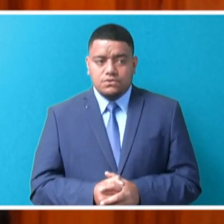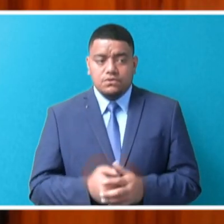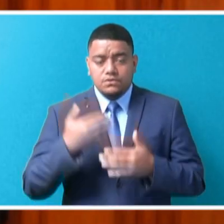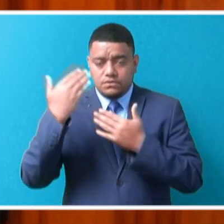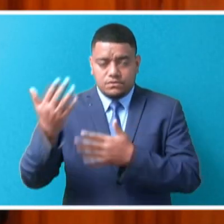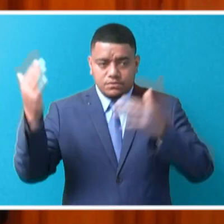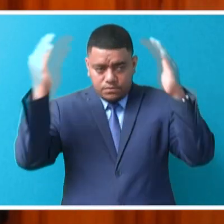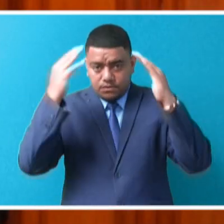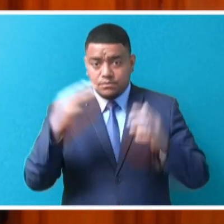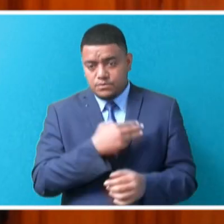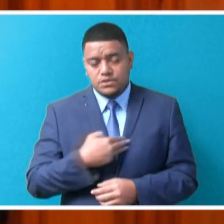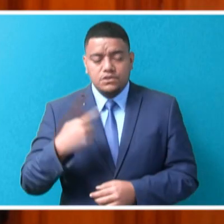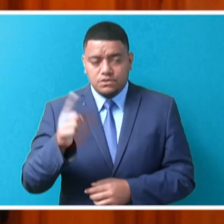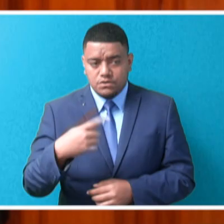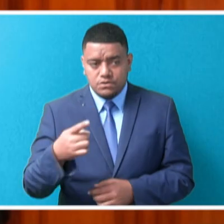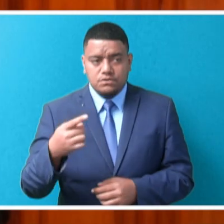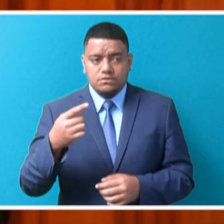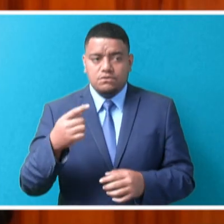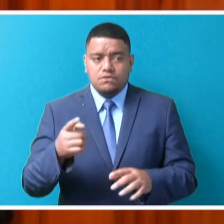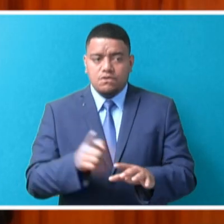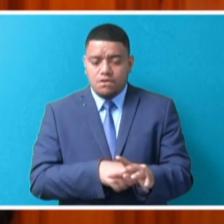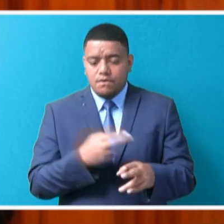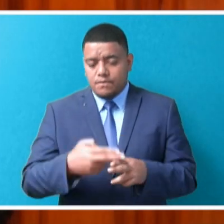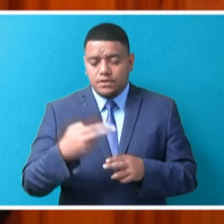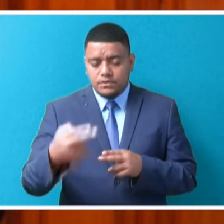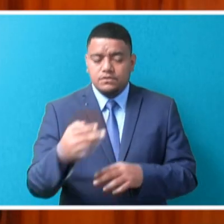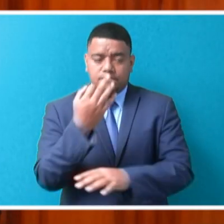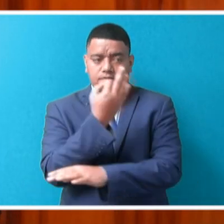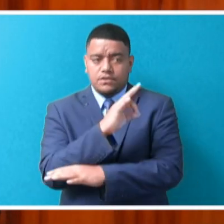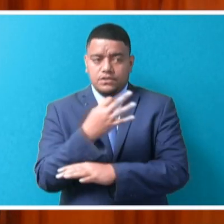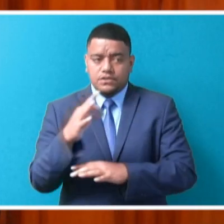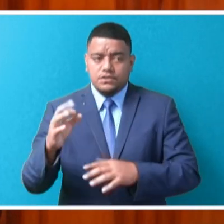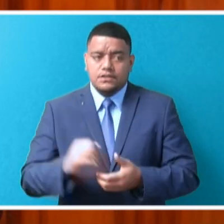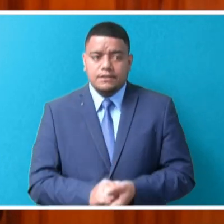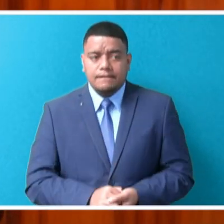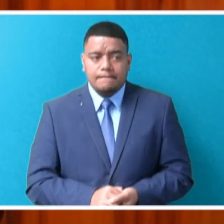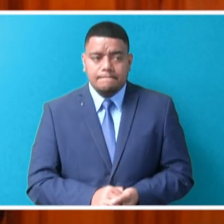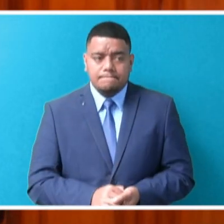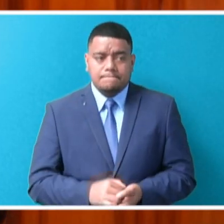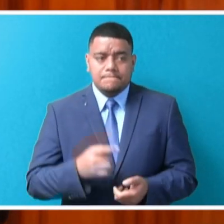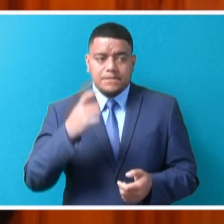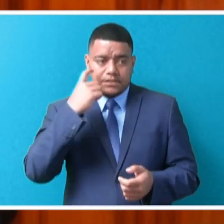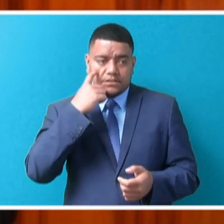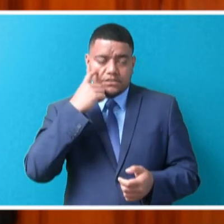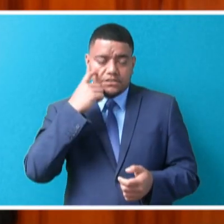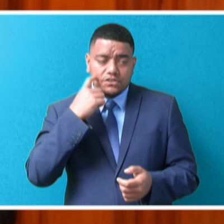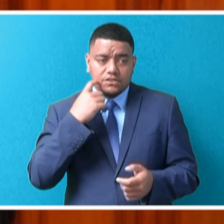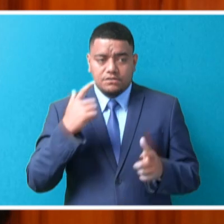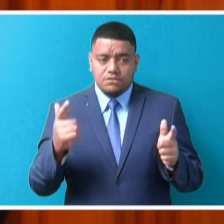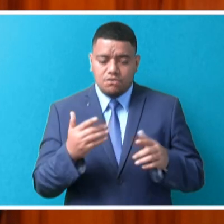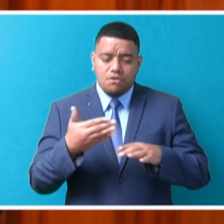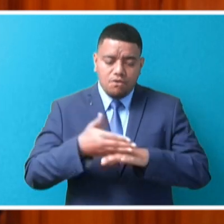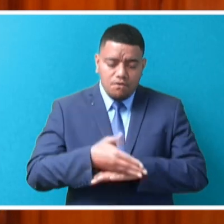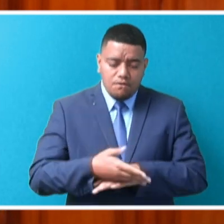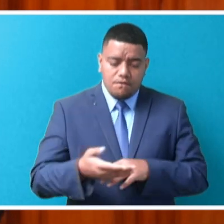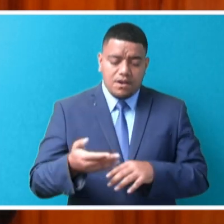the Ministry continues to promote long rotation plantation forestry and enforce compliance standards to prevent